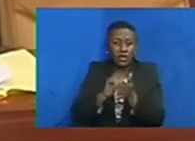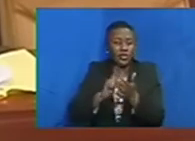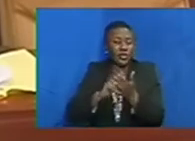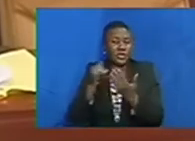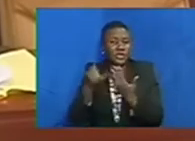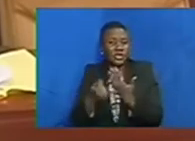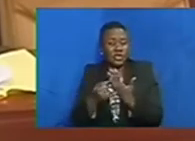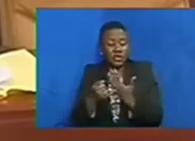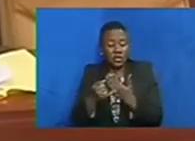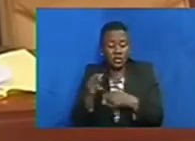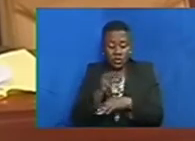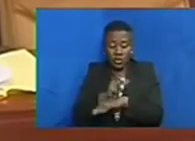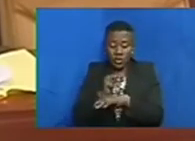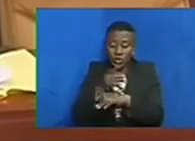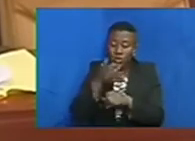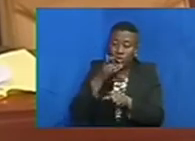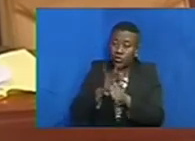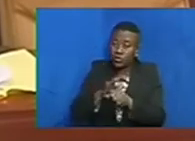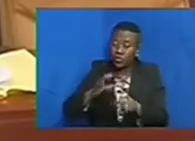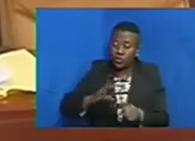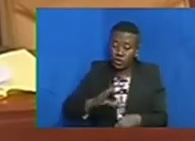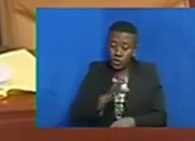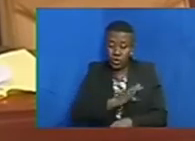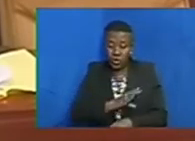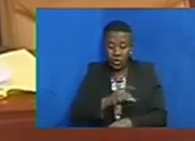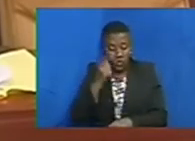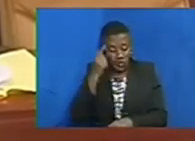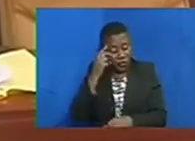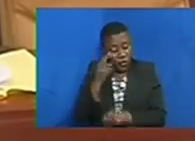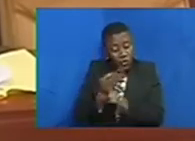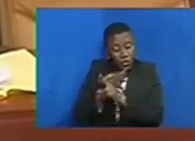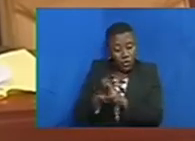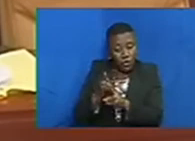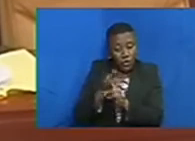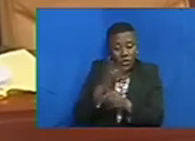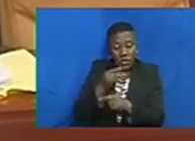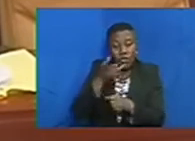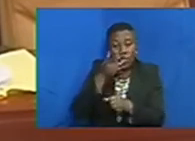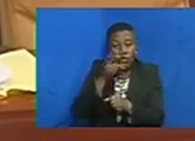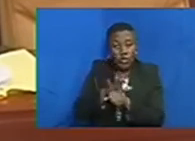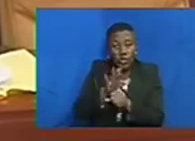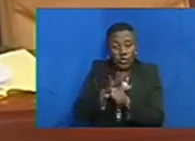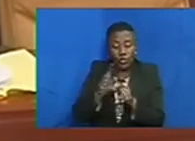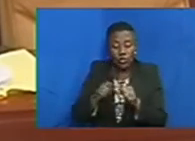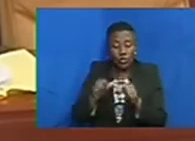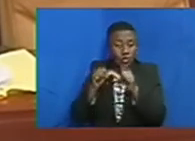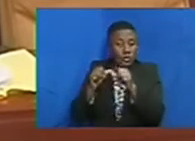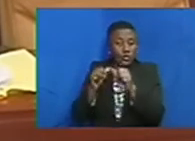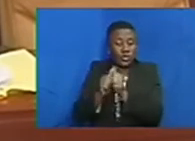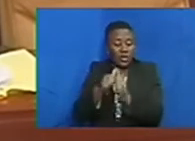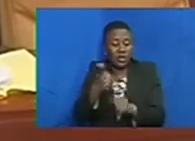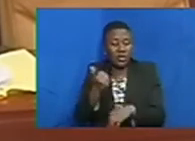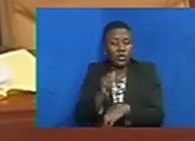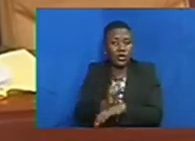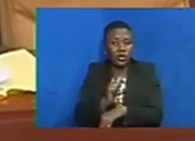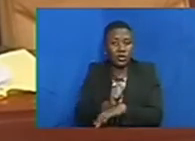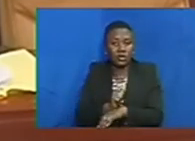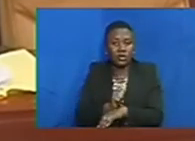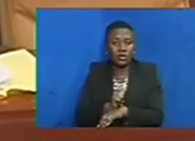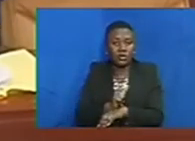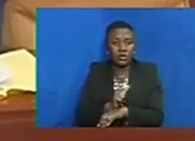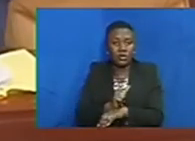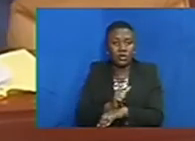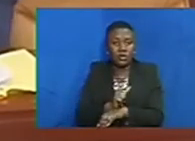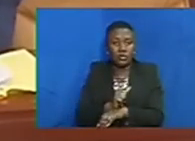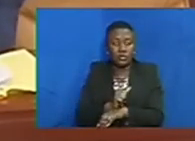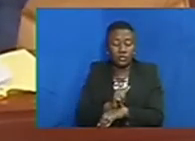The ministry assured the committee of their preparedness and commitment to continue with the remaining works. Mr. Speaker,